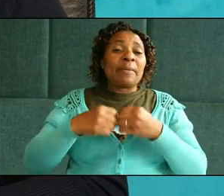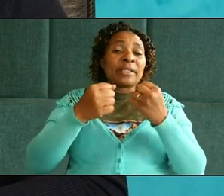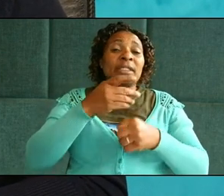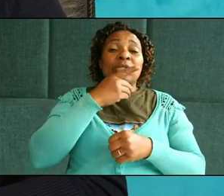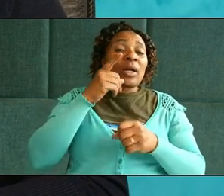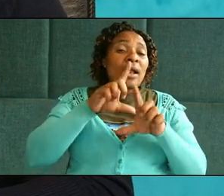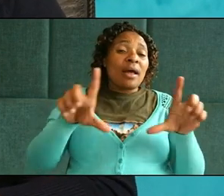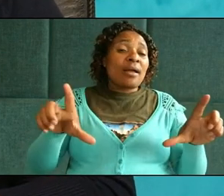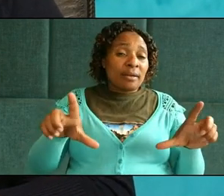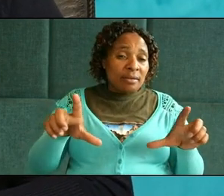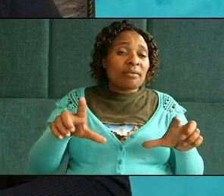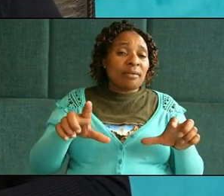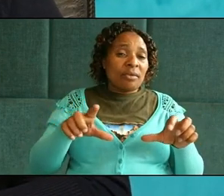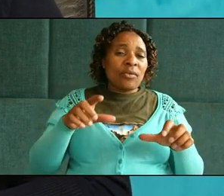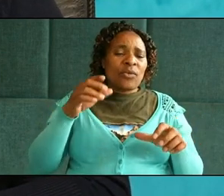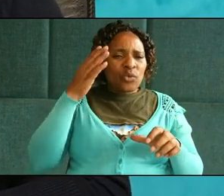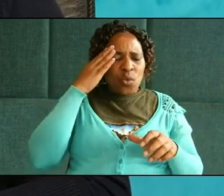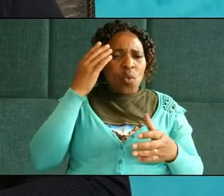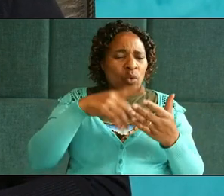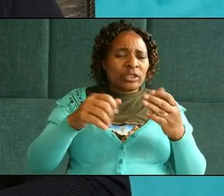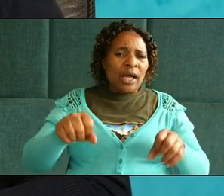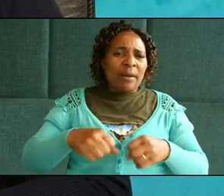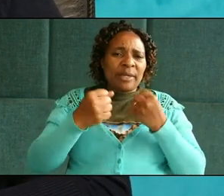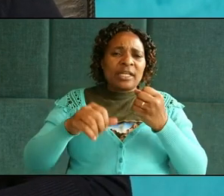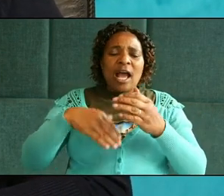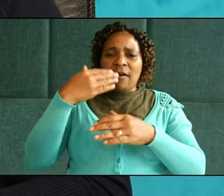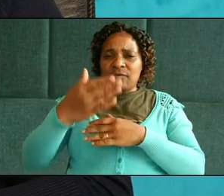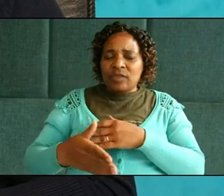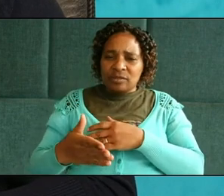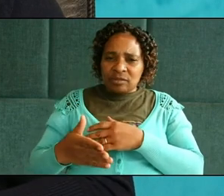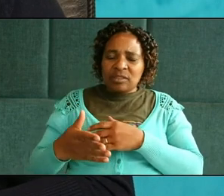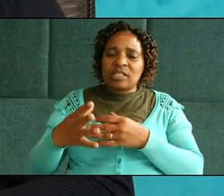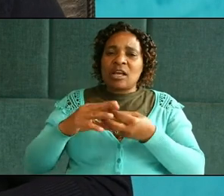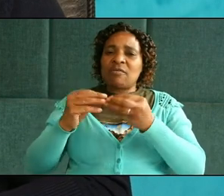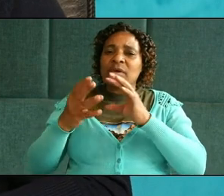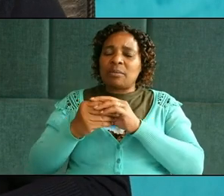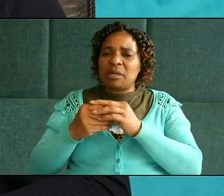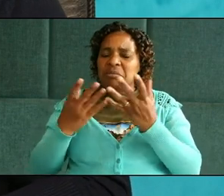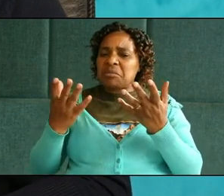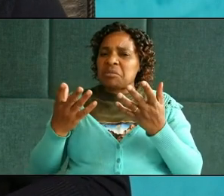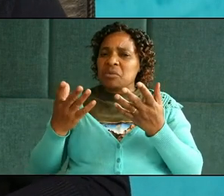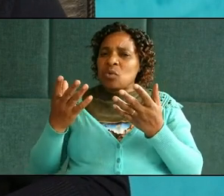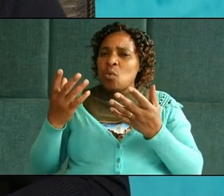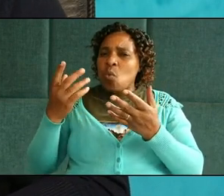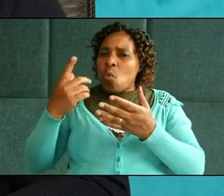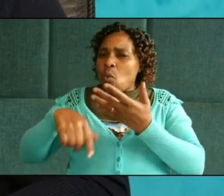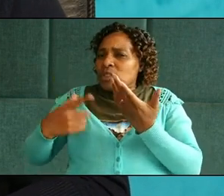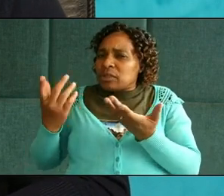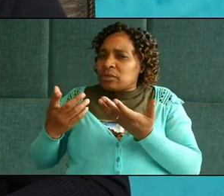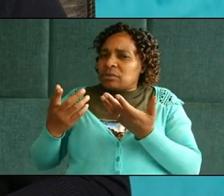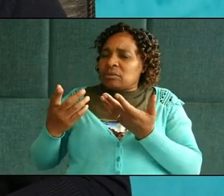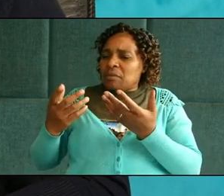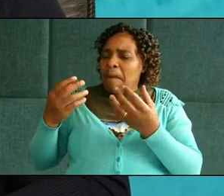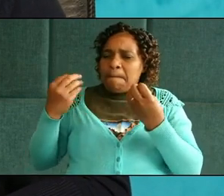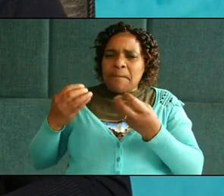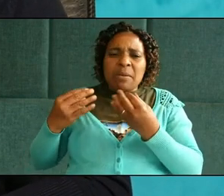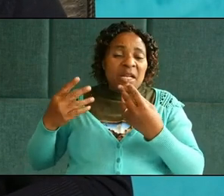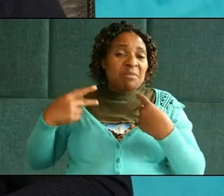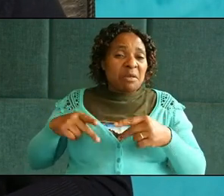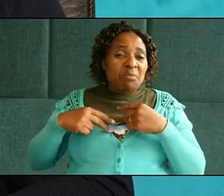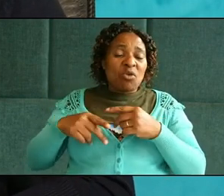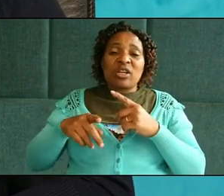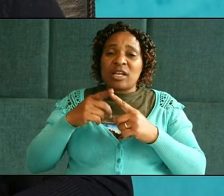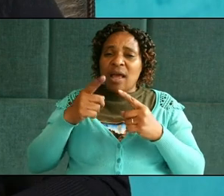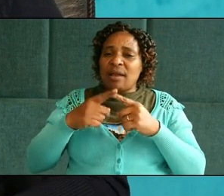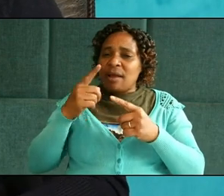wilderness? Don't they know what happened after they had created a calf? Don't they know how many people died? They were already quick